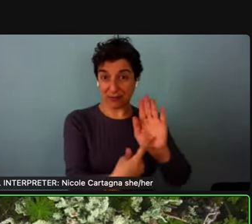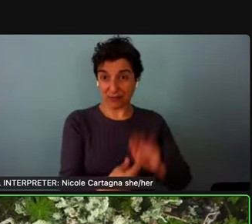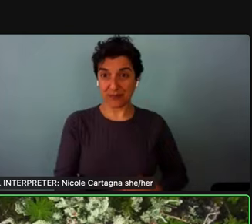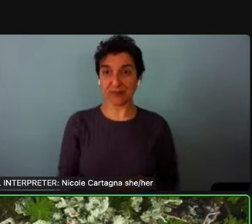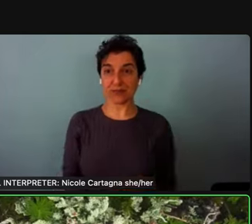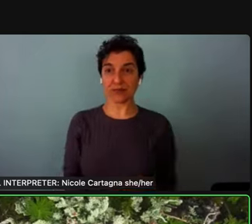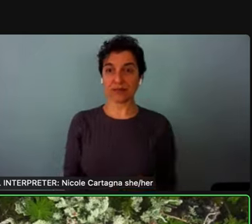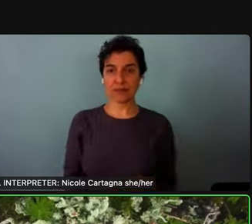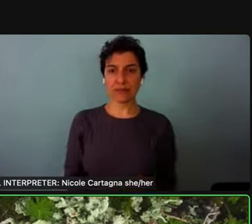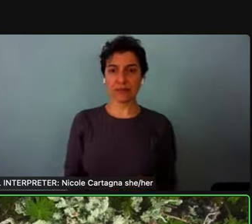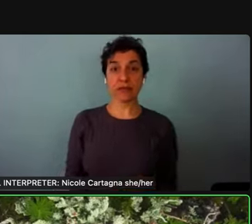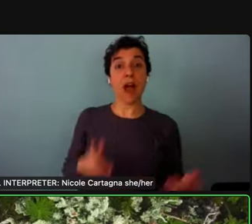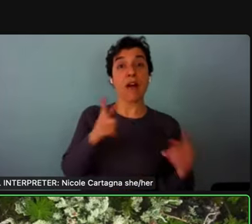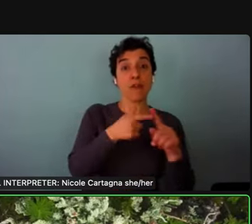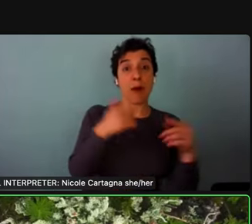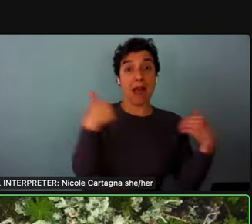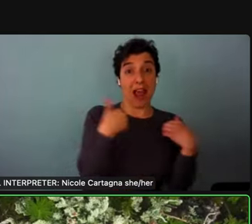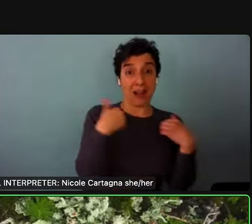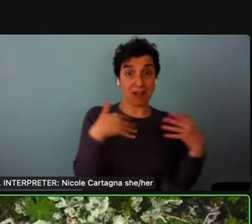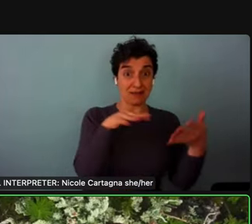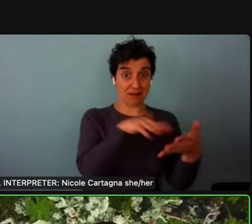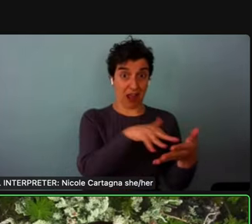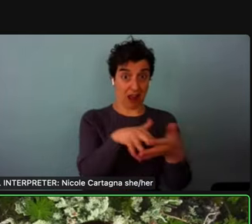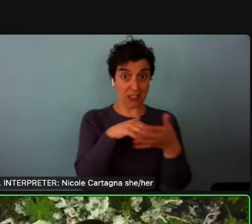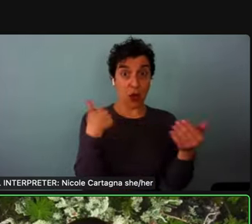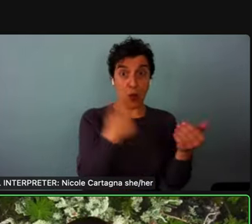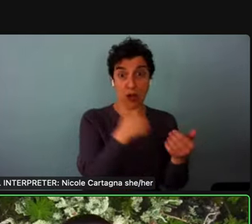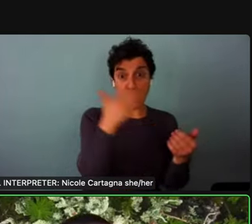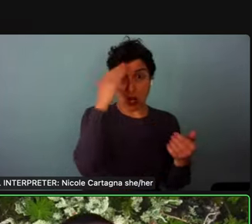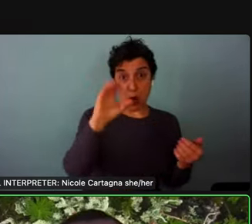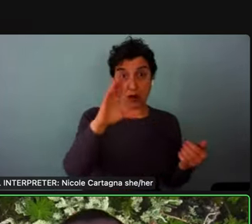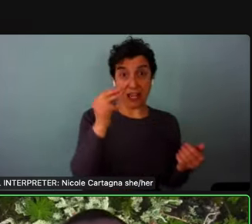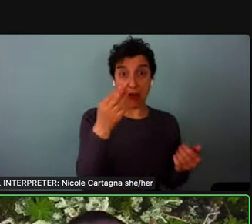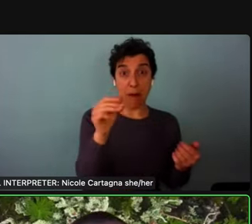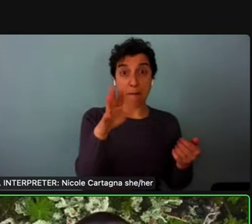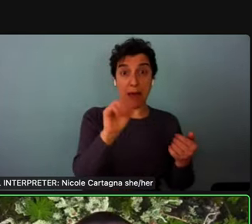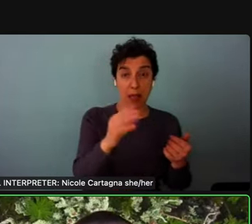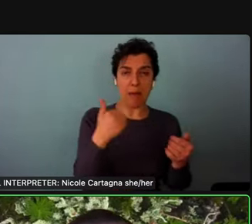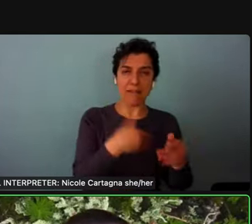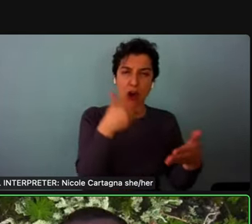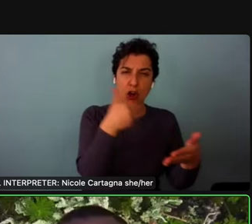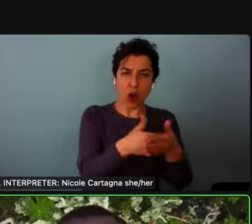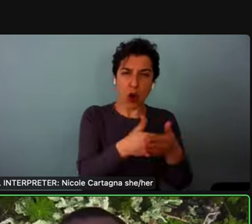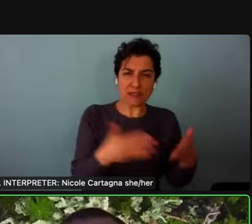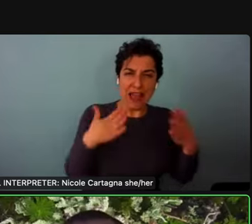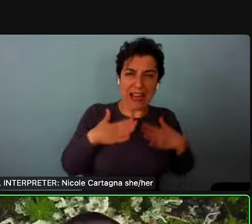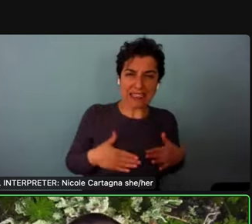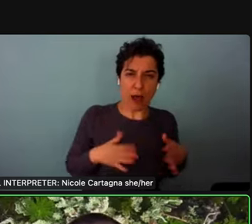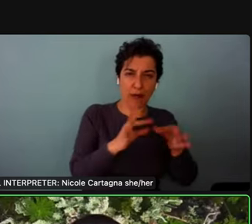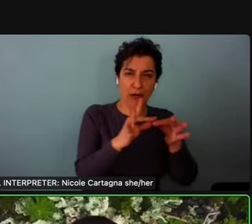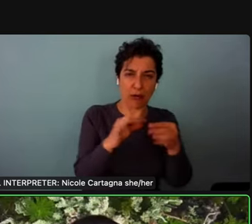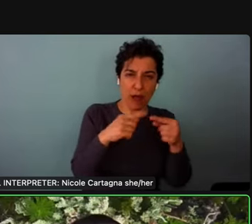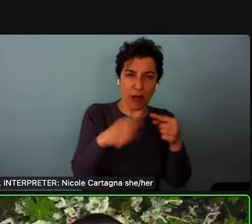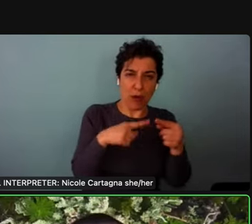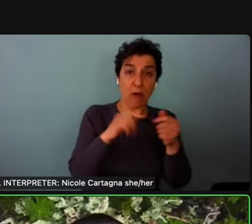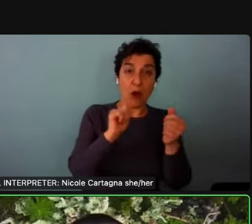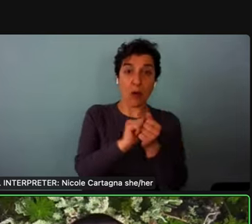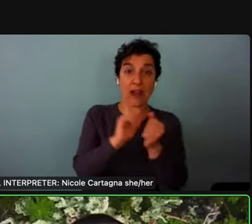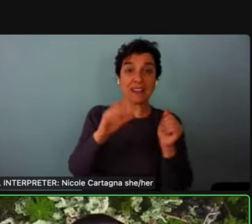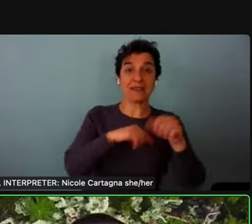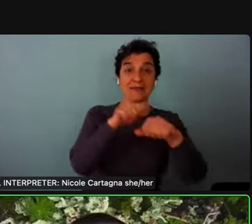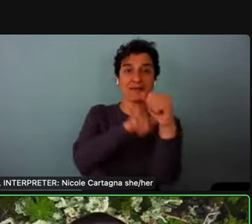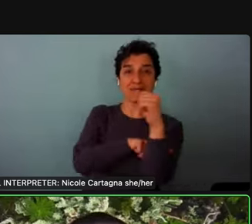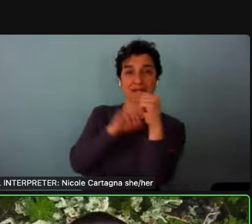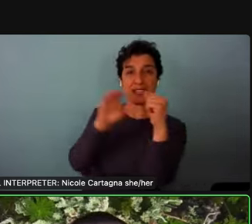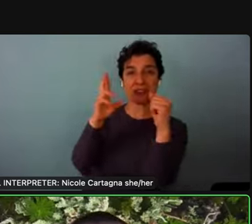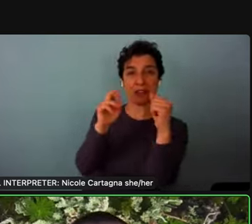We know from animal studies that the cerebellum forms close anatomical loops with the cerebral cortex. Now, roughly speaking,